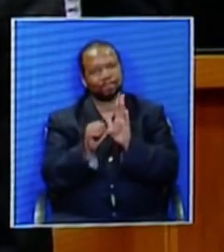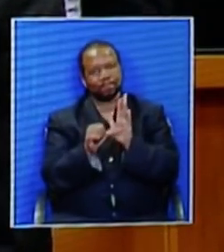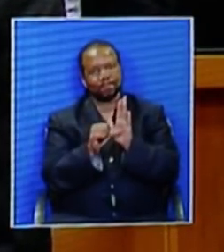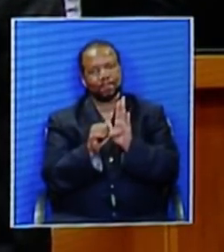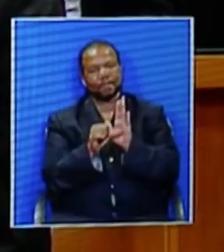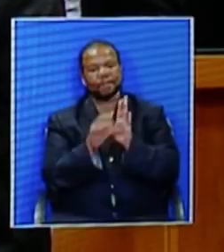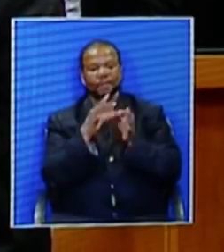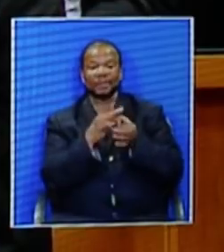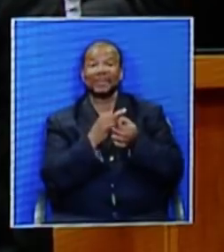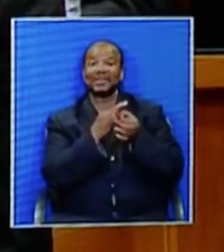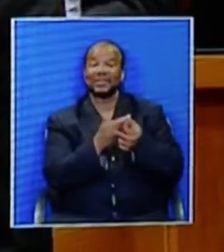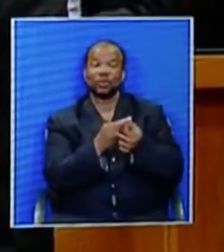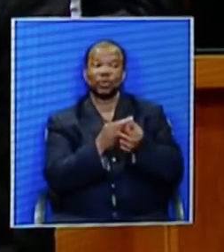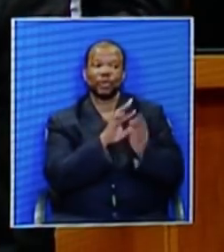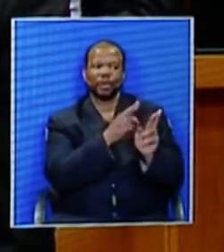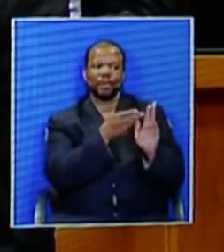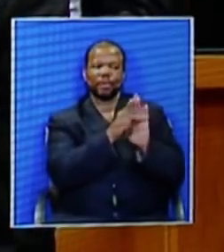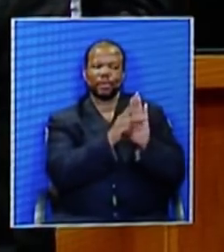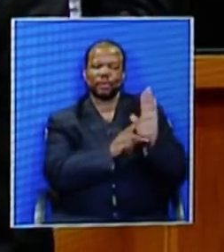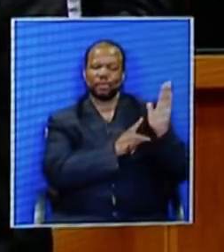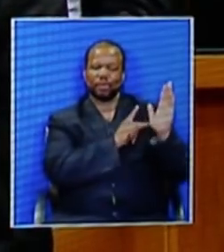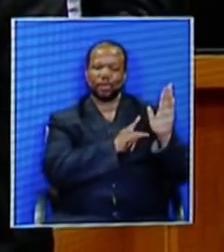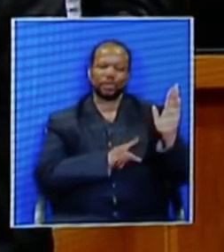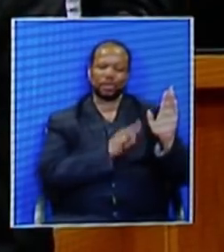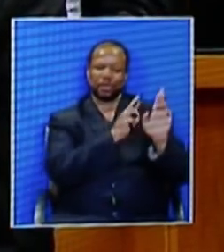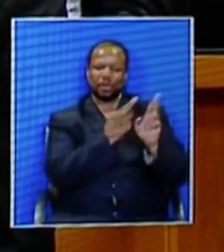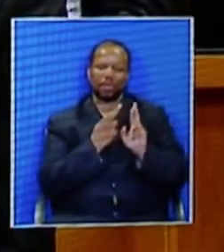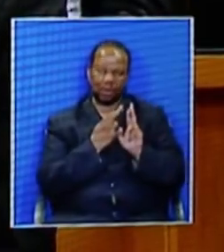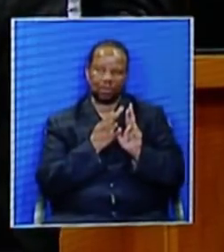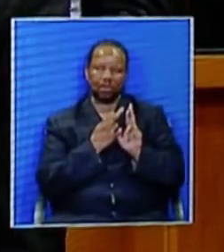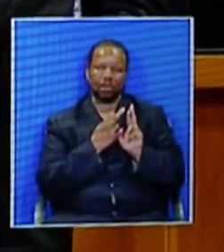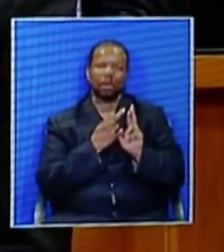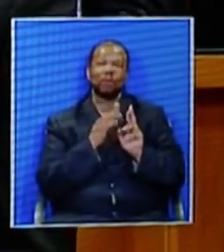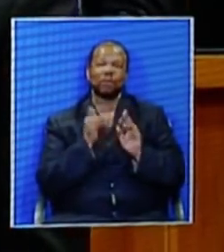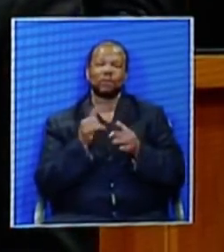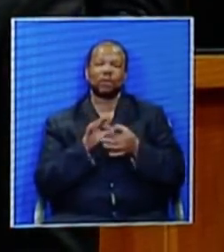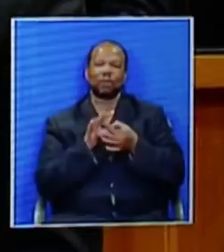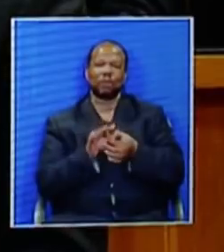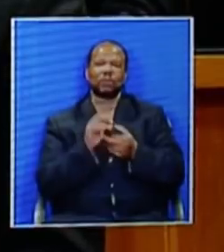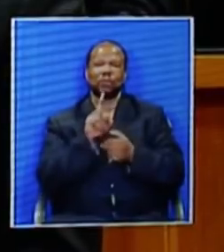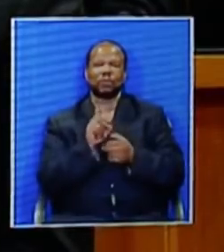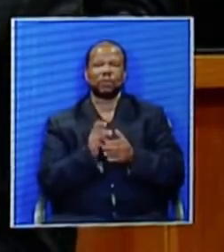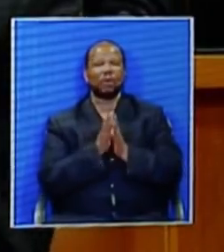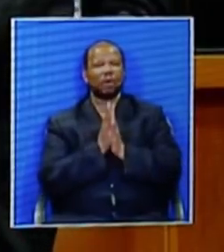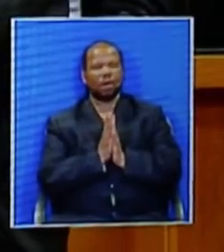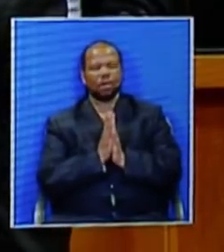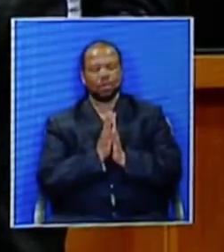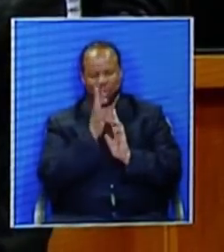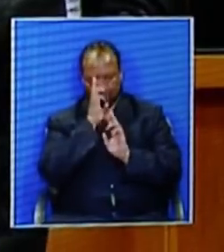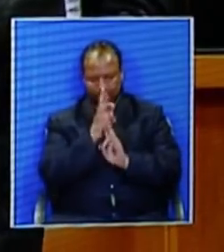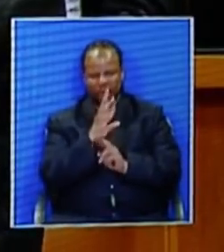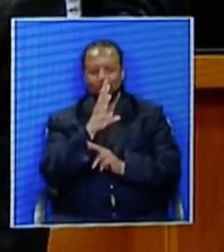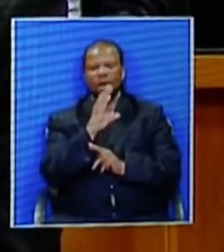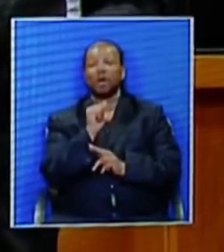in with the reply given by the President himself. It's therefore a valid question, Madam Speaker, and I would ask that the Honourable Carter